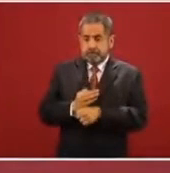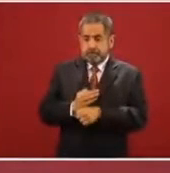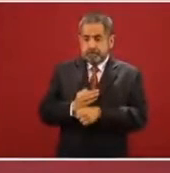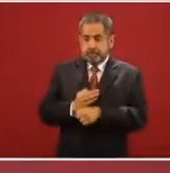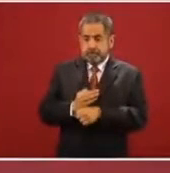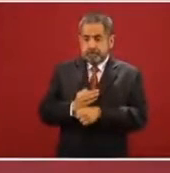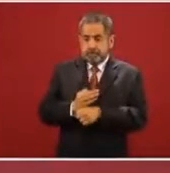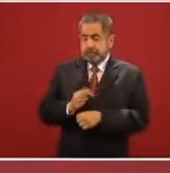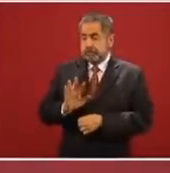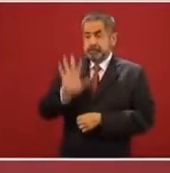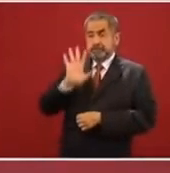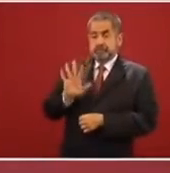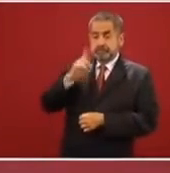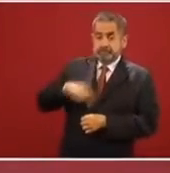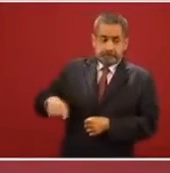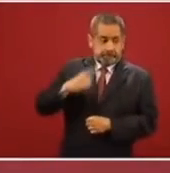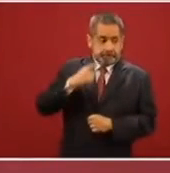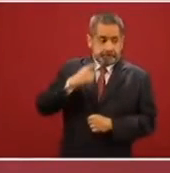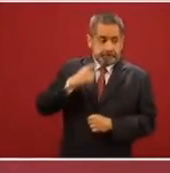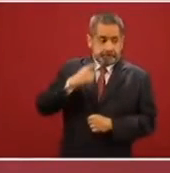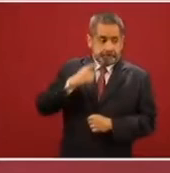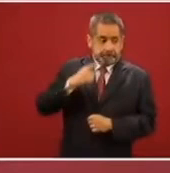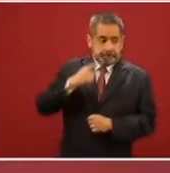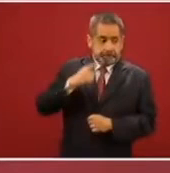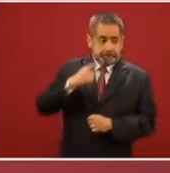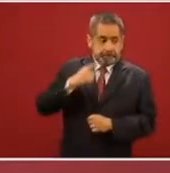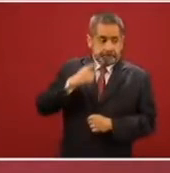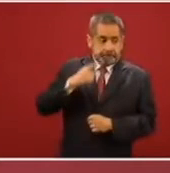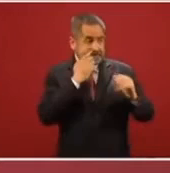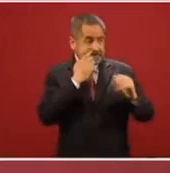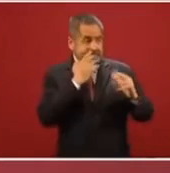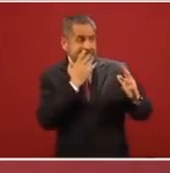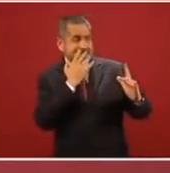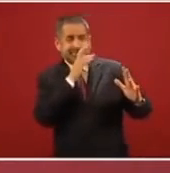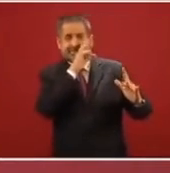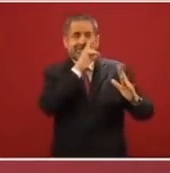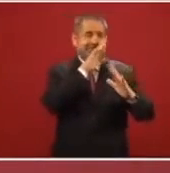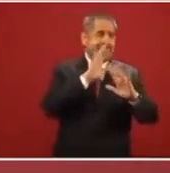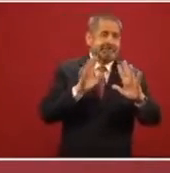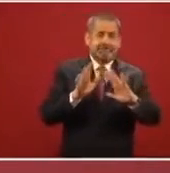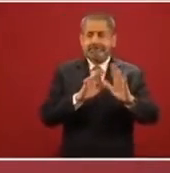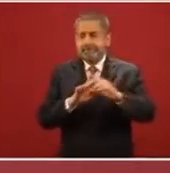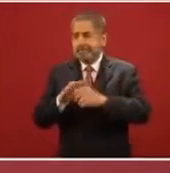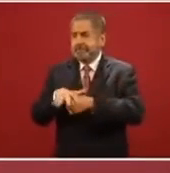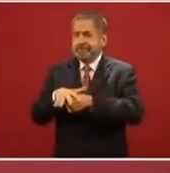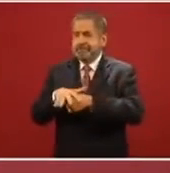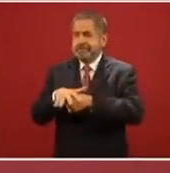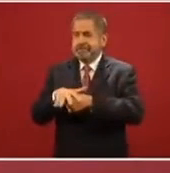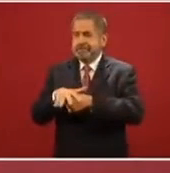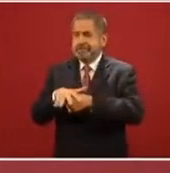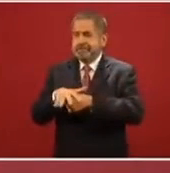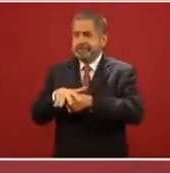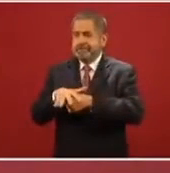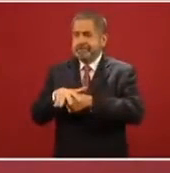have succumbed a la presión to the pressure de esta dinámica sociopolítica of this socio